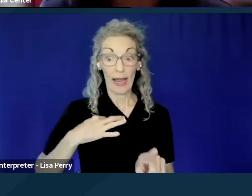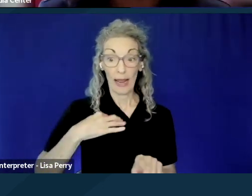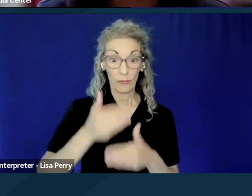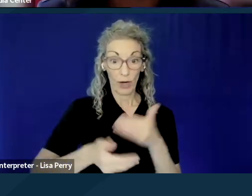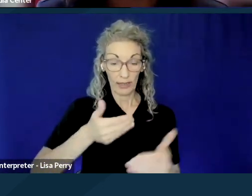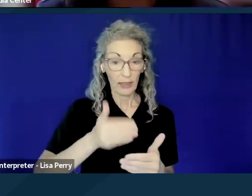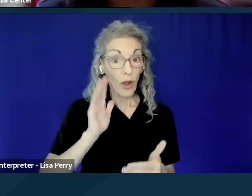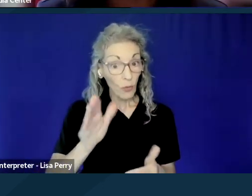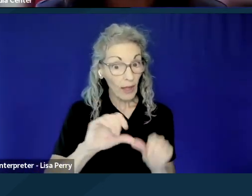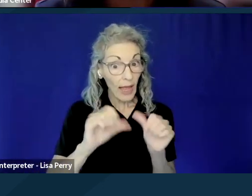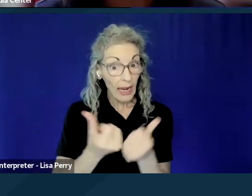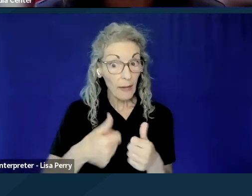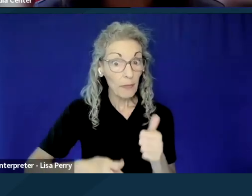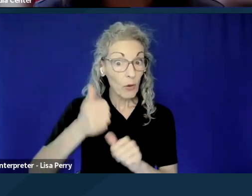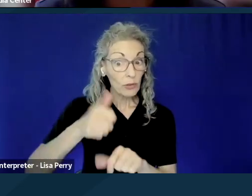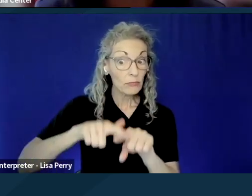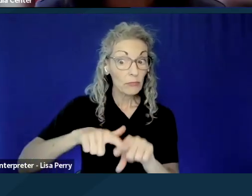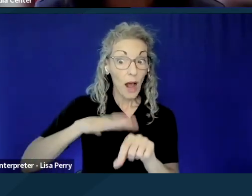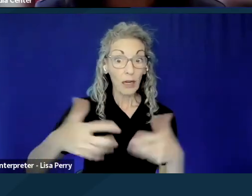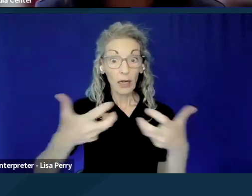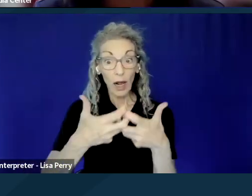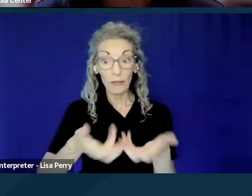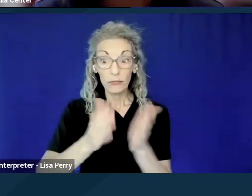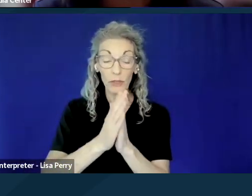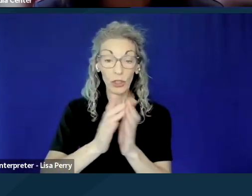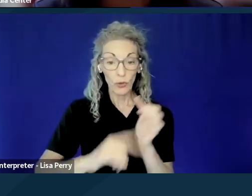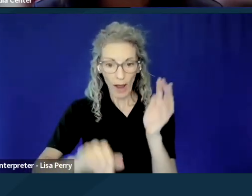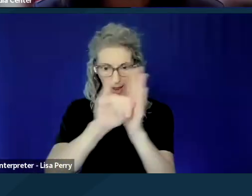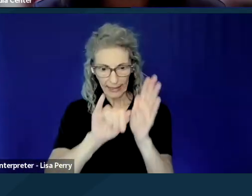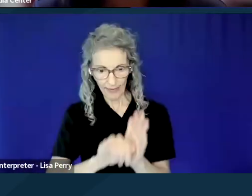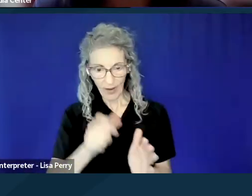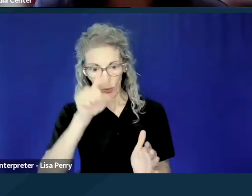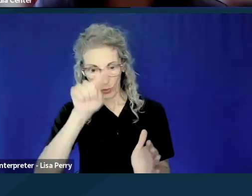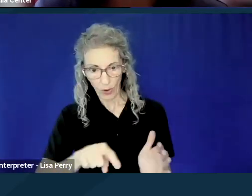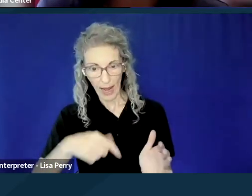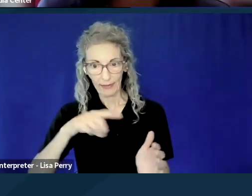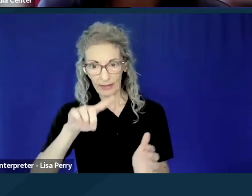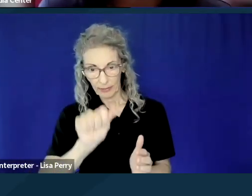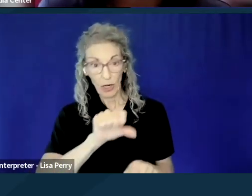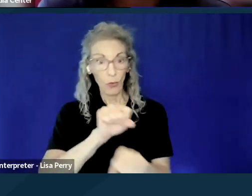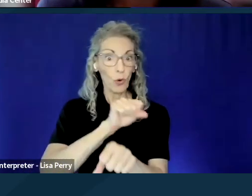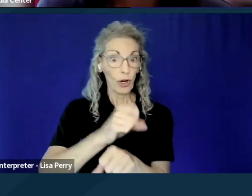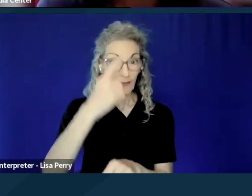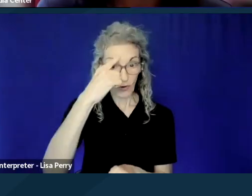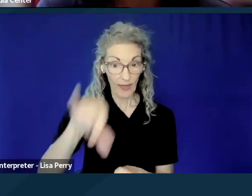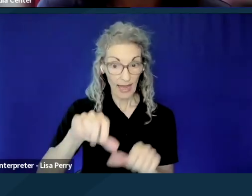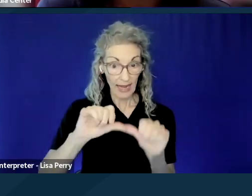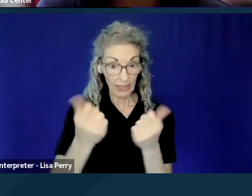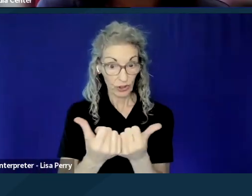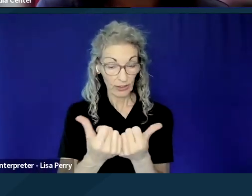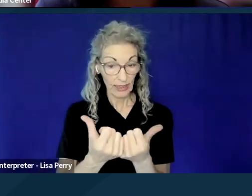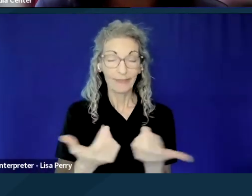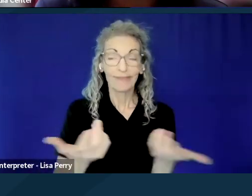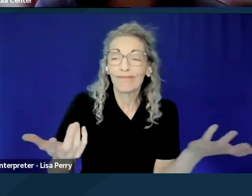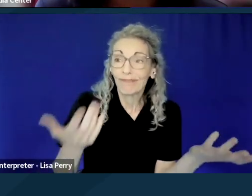mainly rely on accommodation requests to identify individuals with disabilities working for the agency. So I don't know,